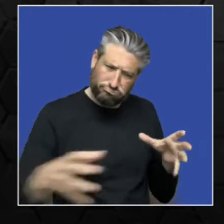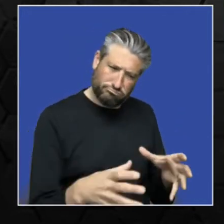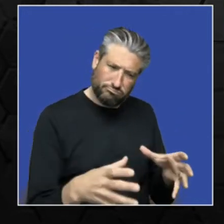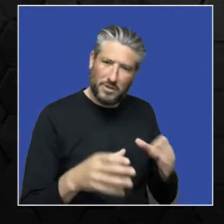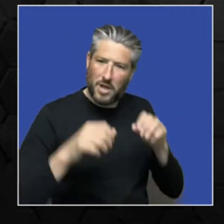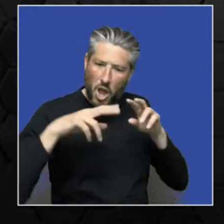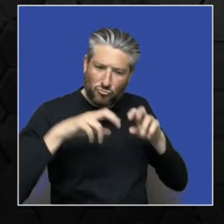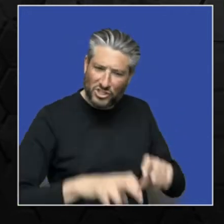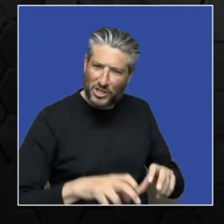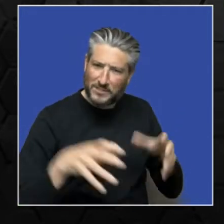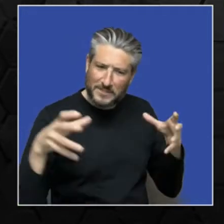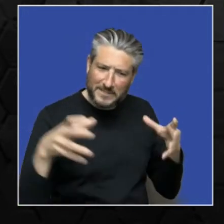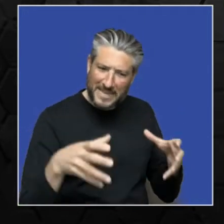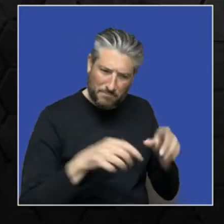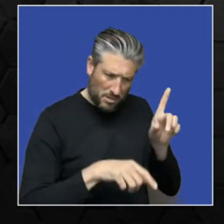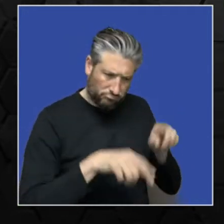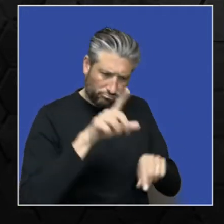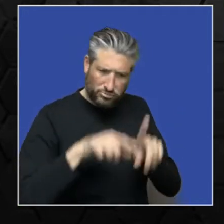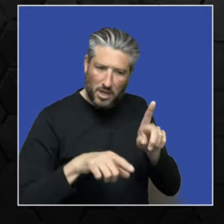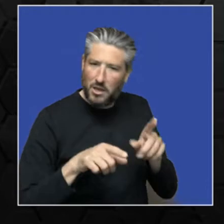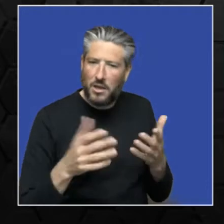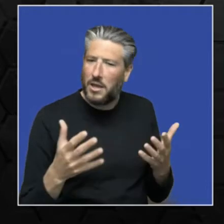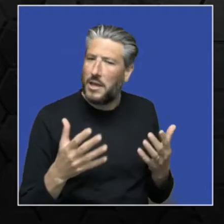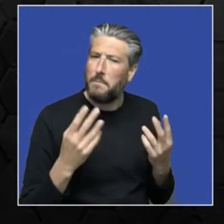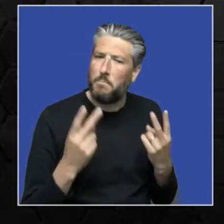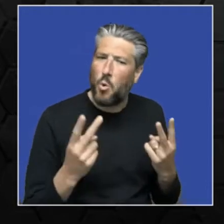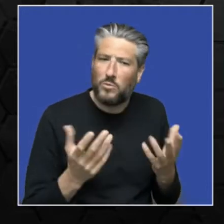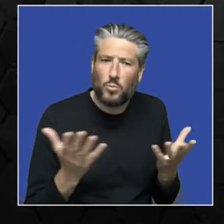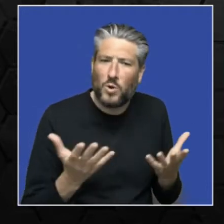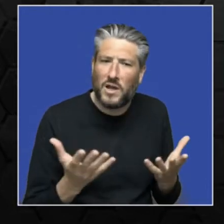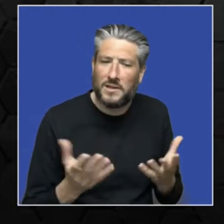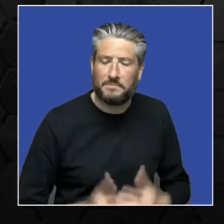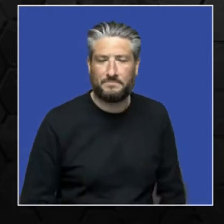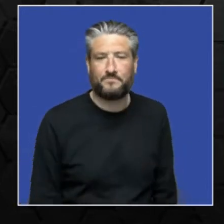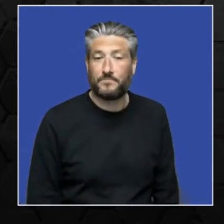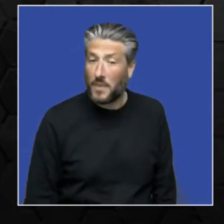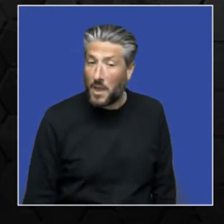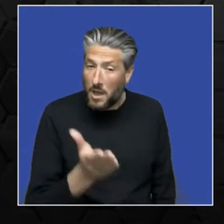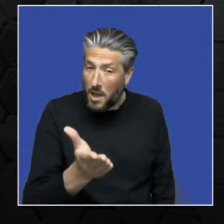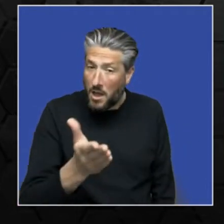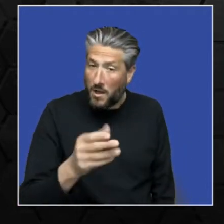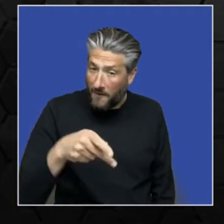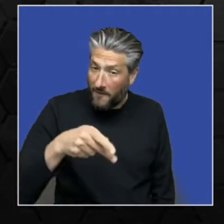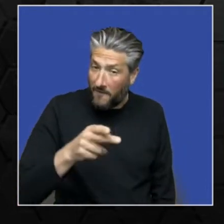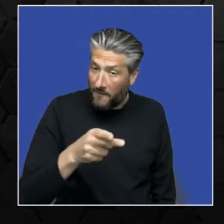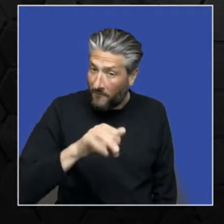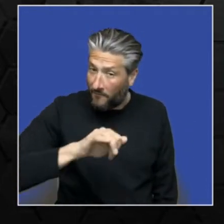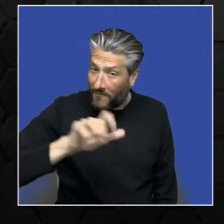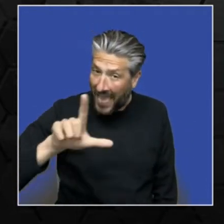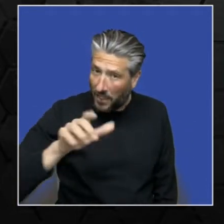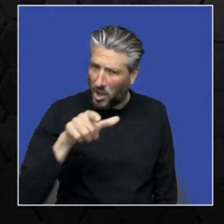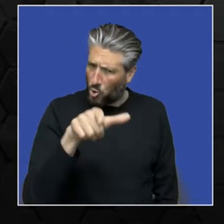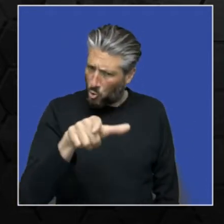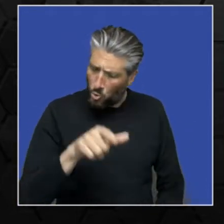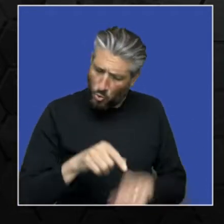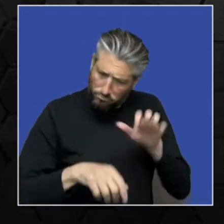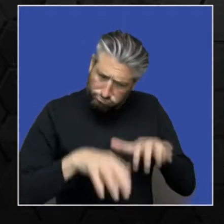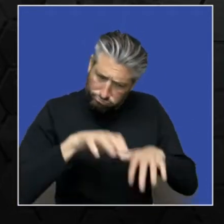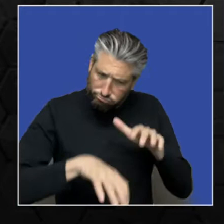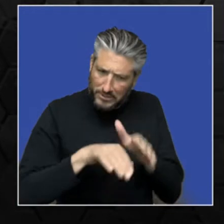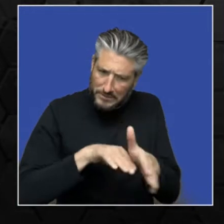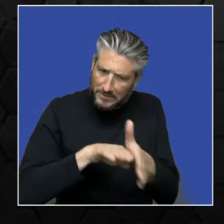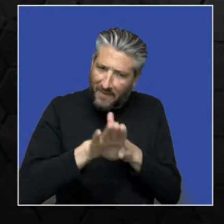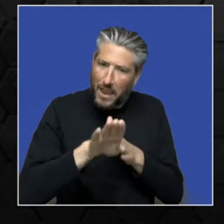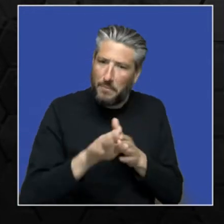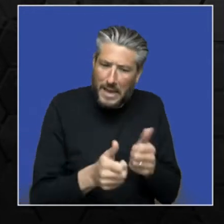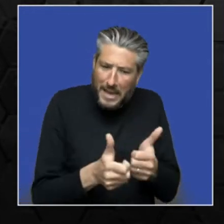So, Philip, would you like to go first? Because you have a lot of experience with game development and research with gaming at University